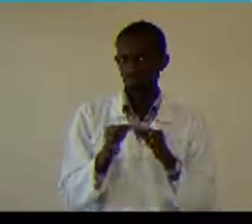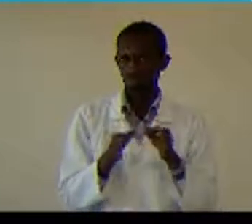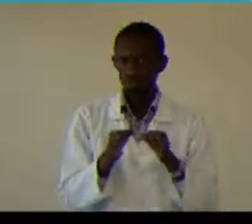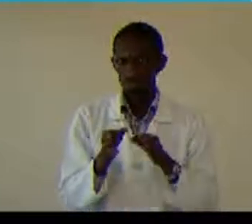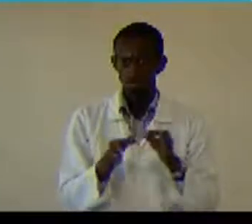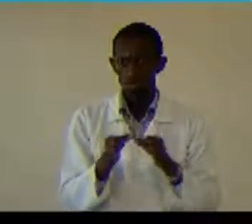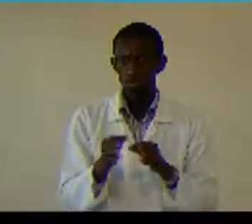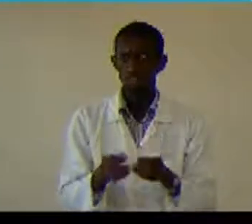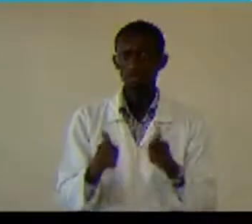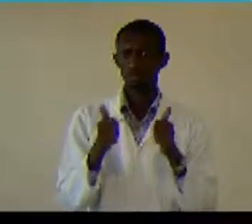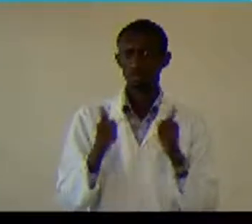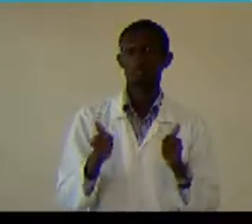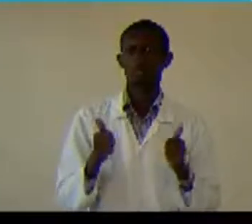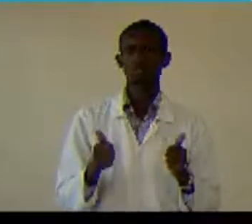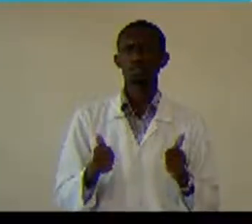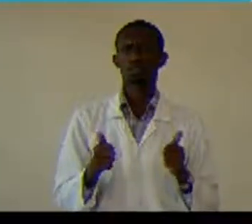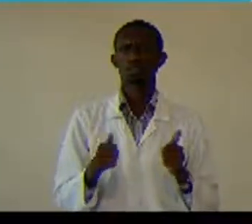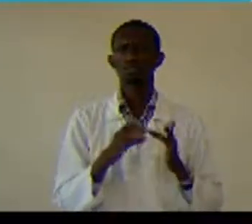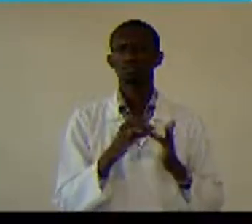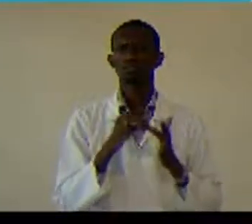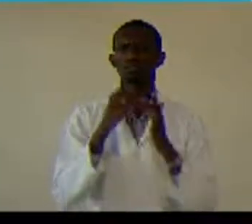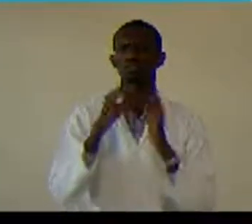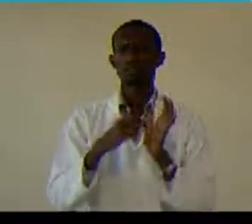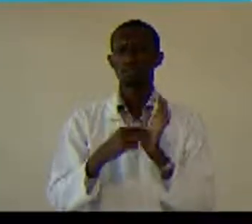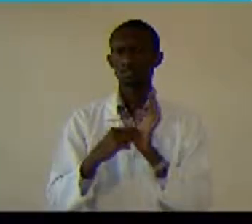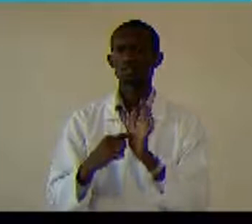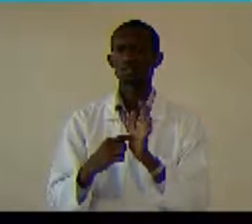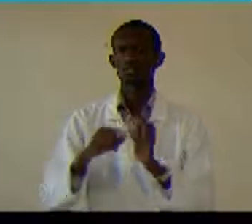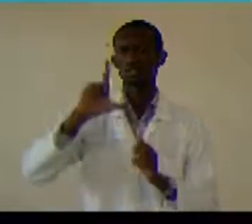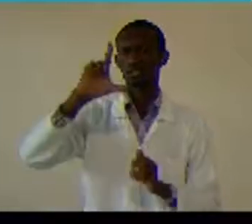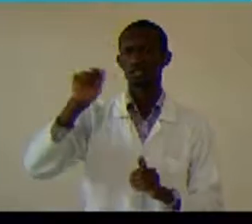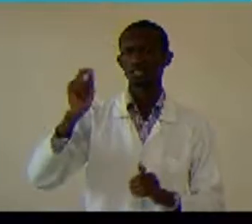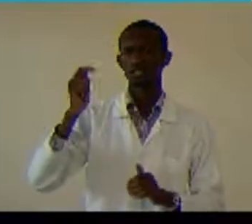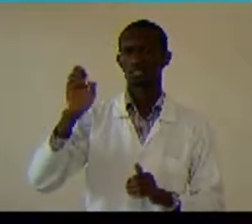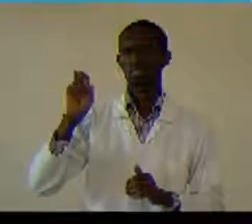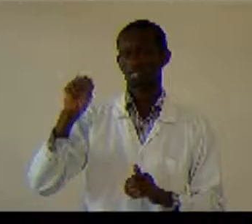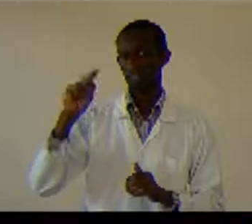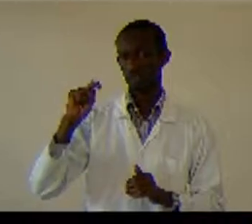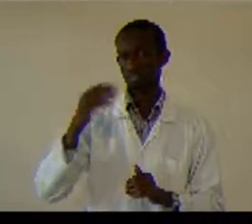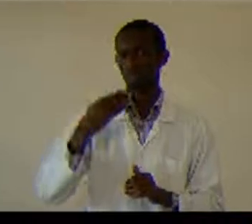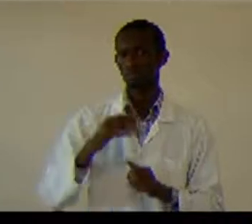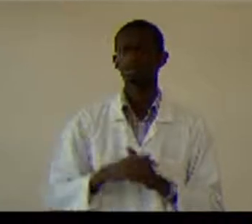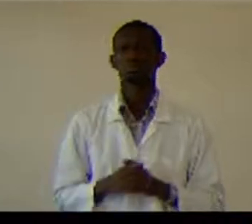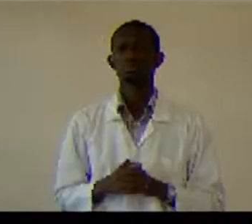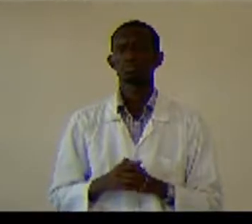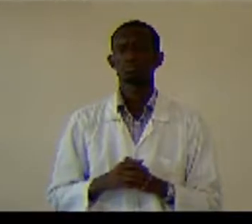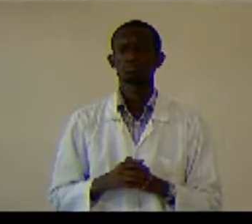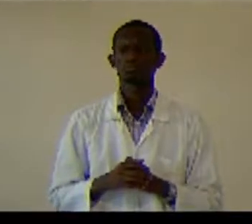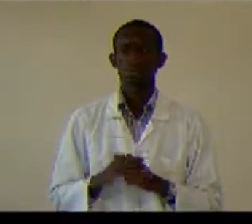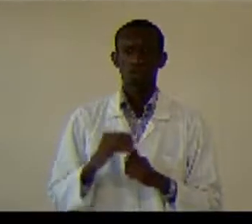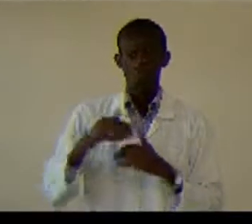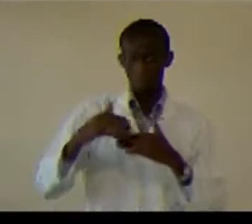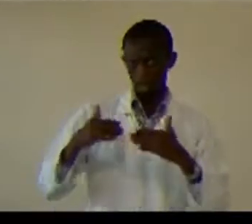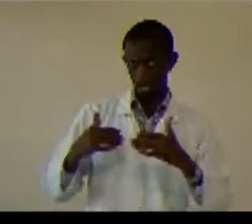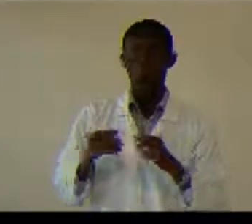a substance. Okay? That is one thing that I want you to be able to do. Defining specific latent heat of